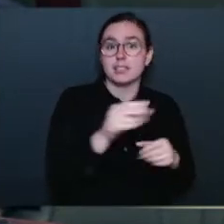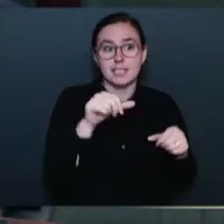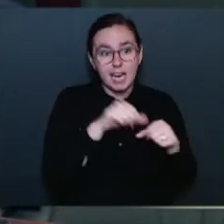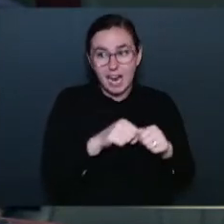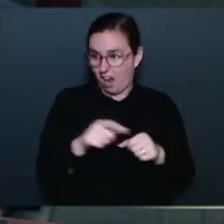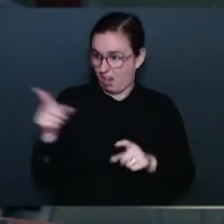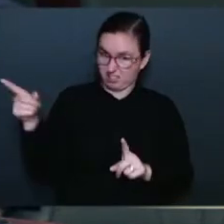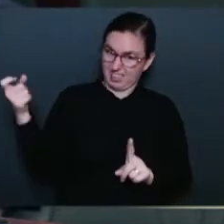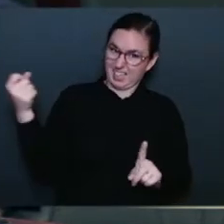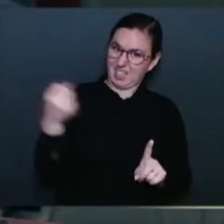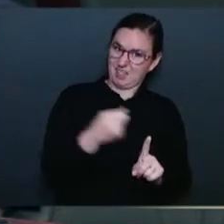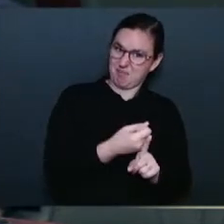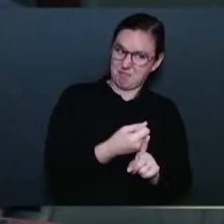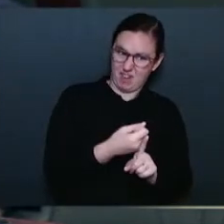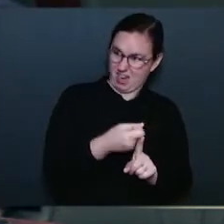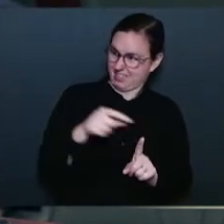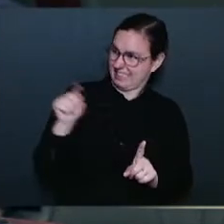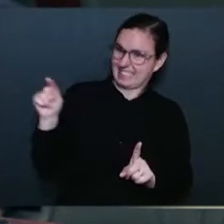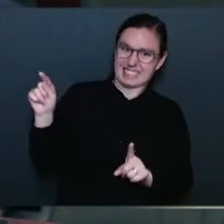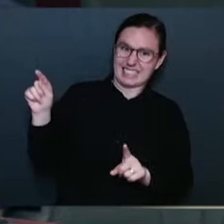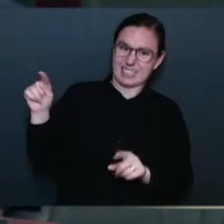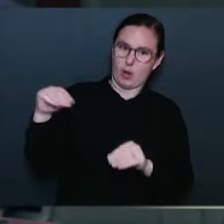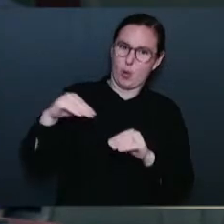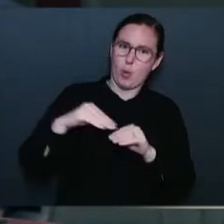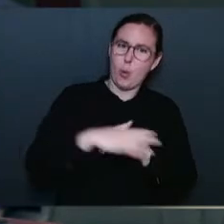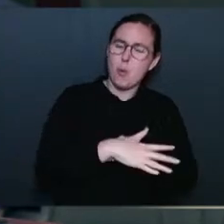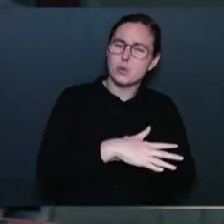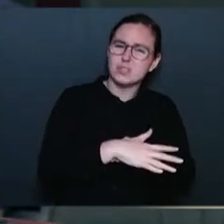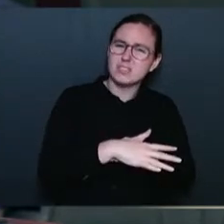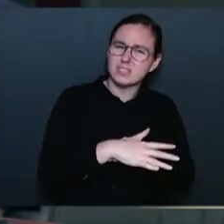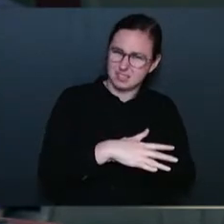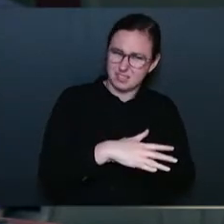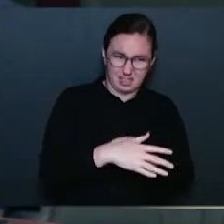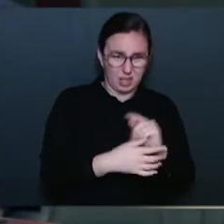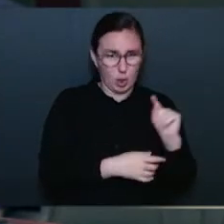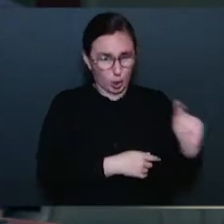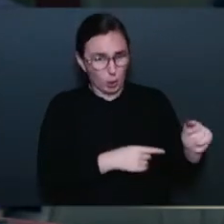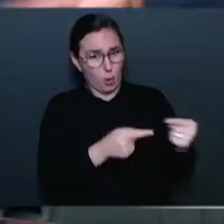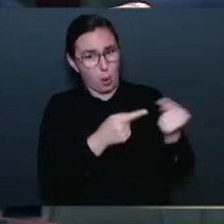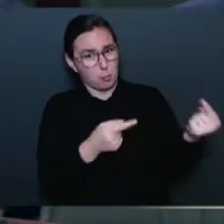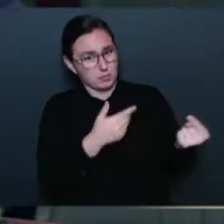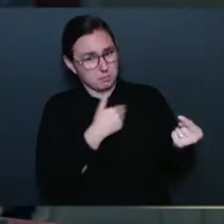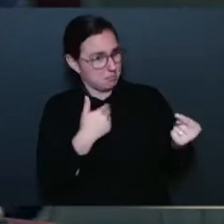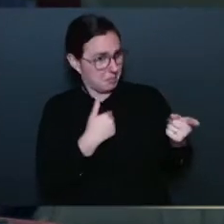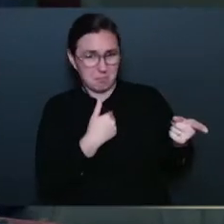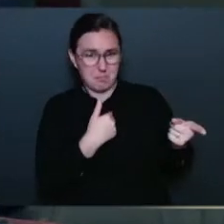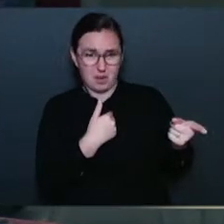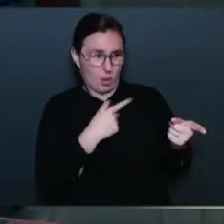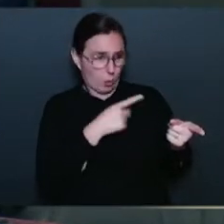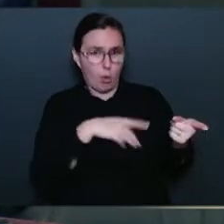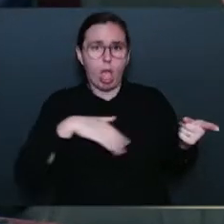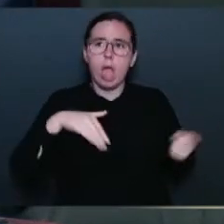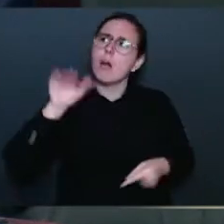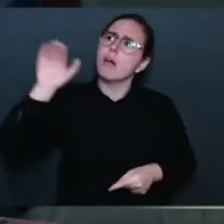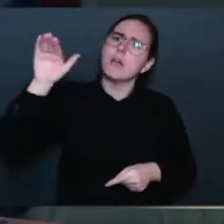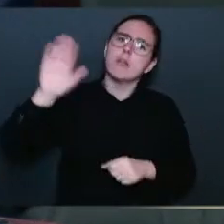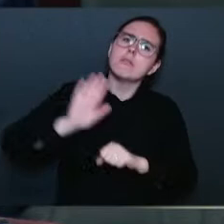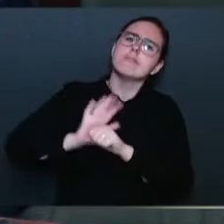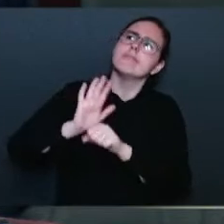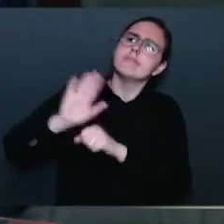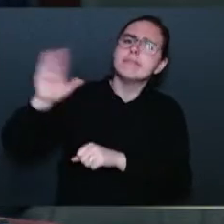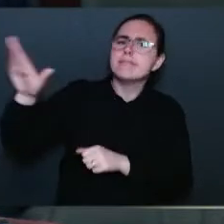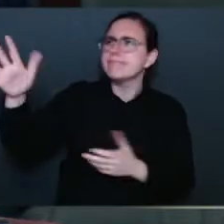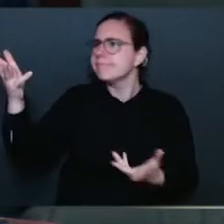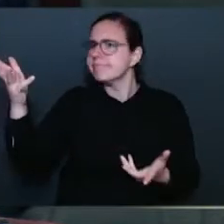I would think that they would have more credibility on this issue if they advocated at the federal level as we have for suspension of that carbon tax rather than